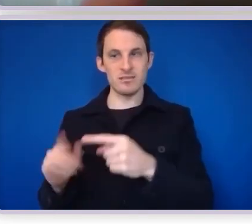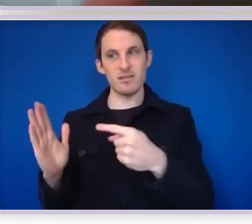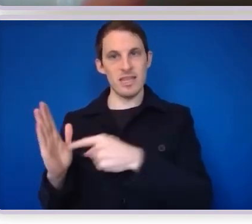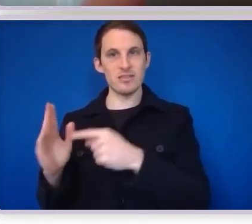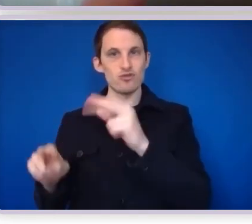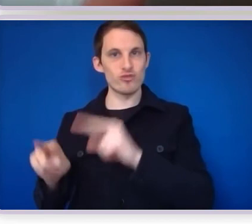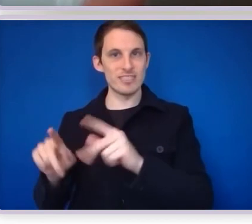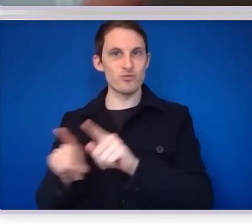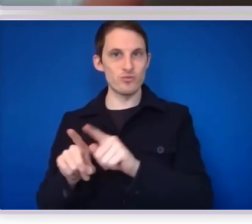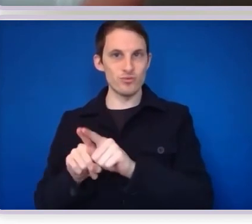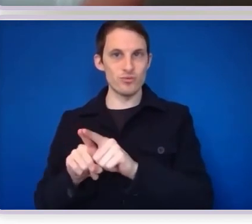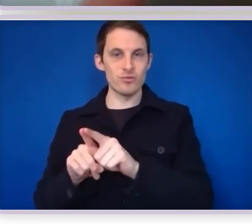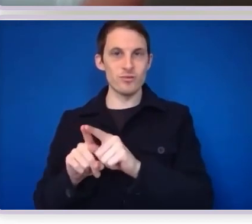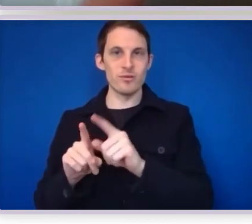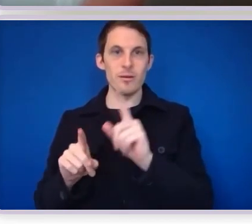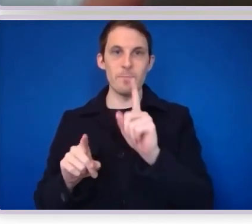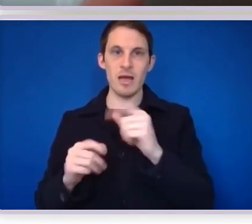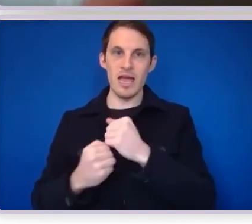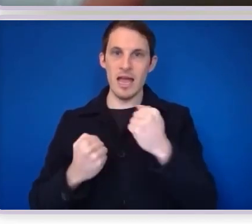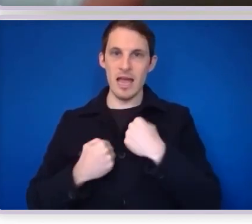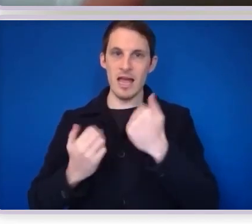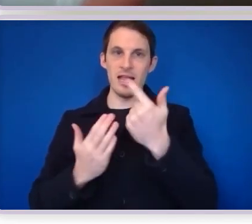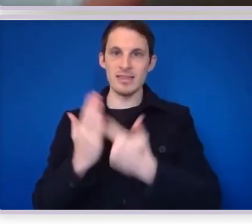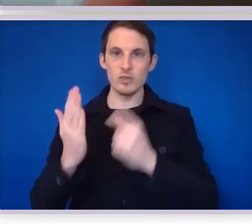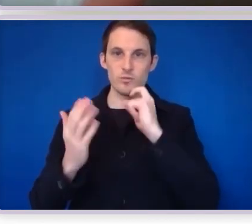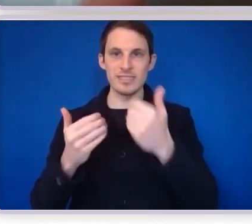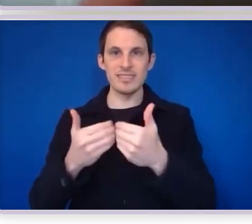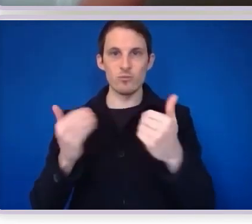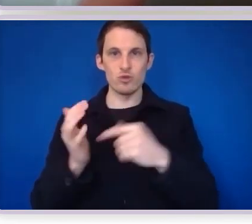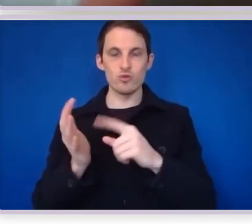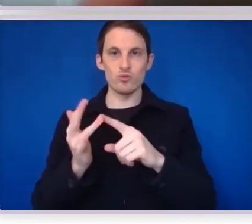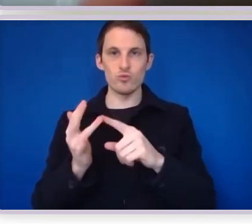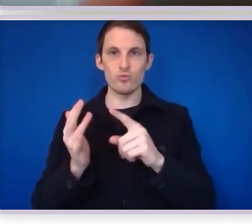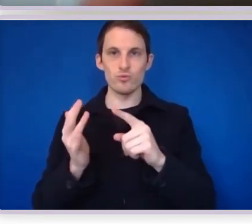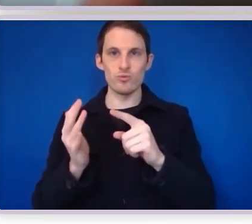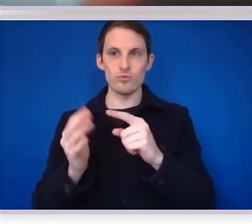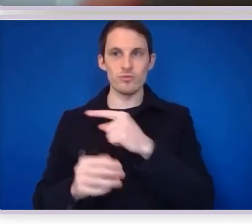But our list will be separate to that list. Where